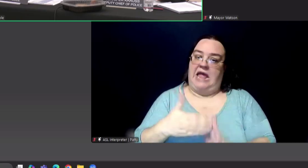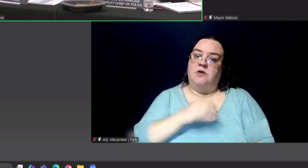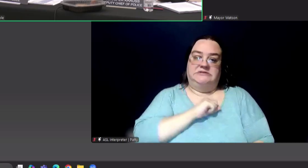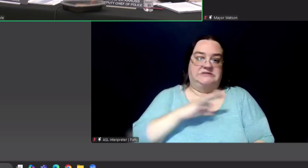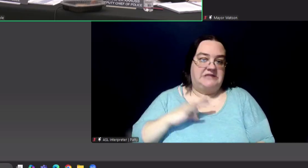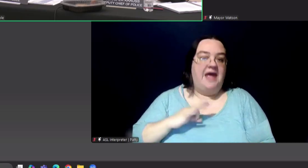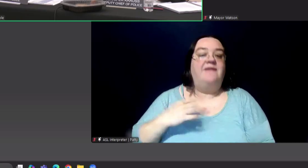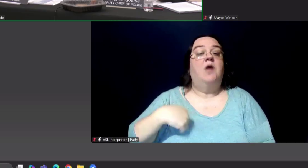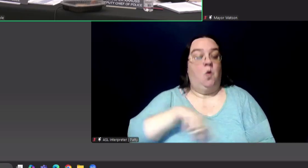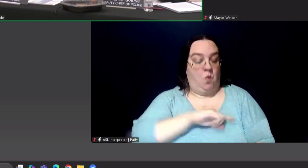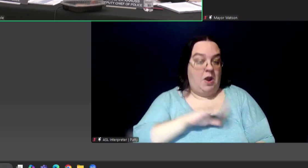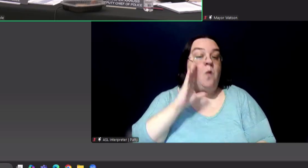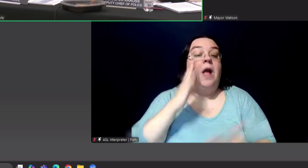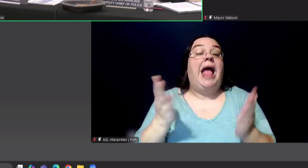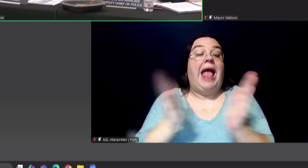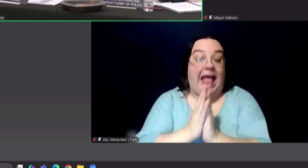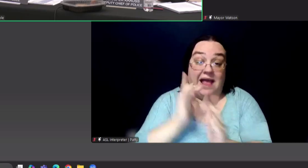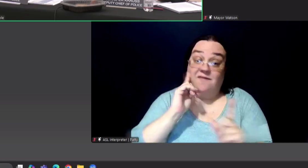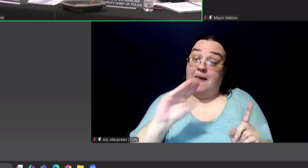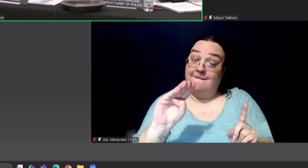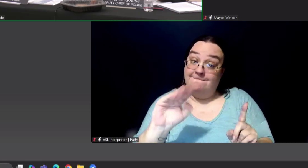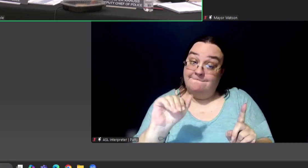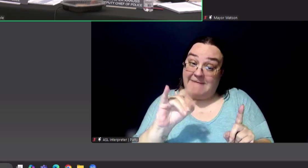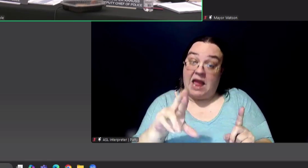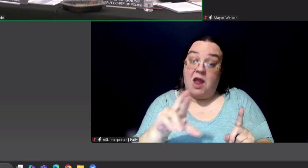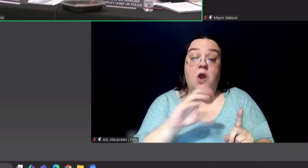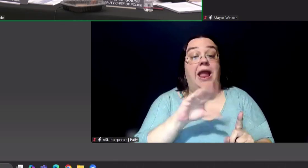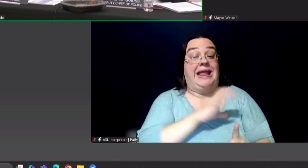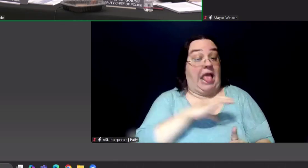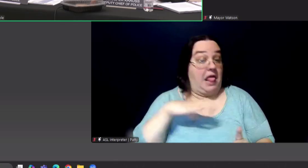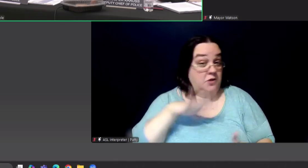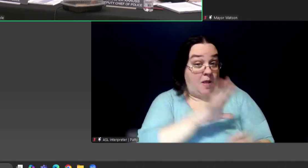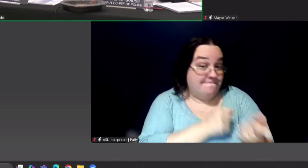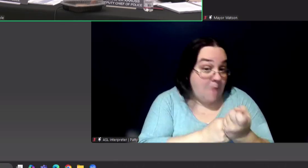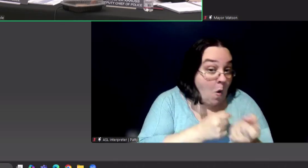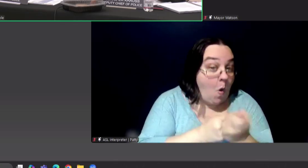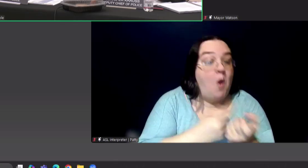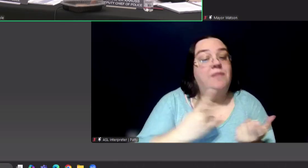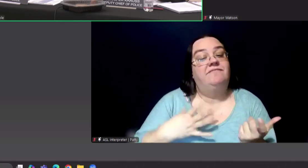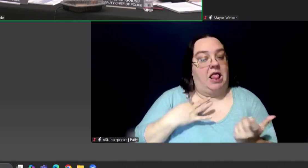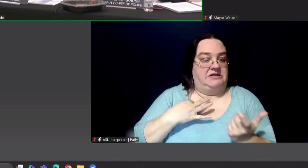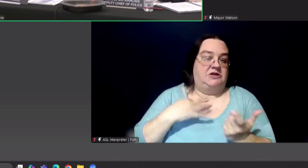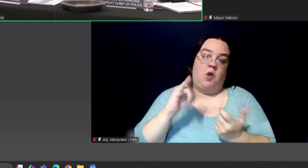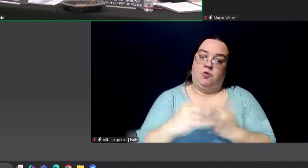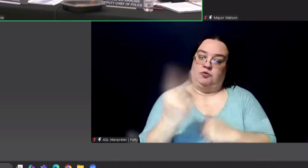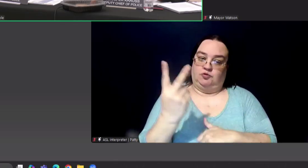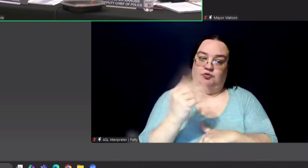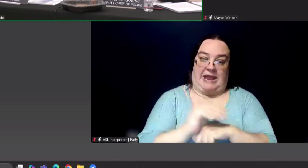be asking for the mayor and council's support and volunteering those 2 nights.